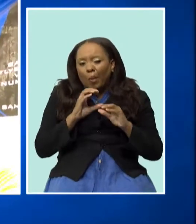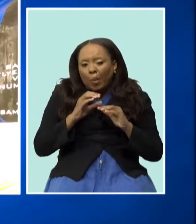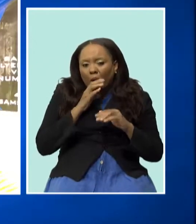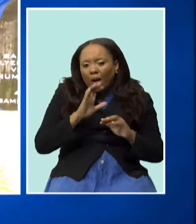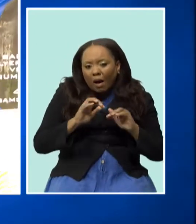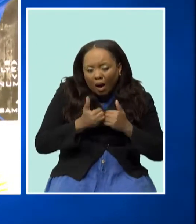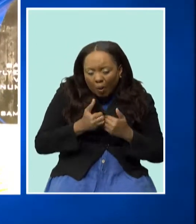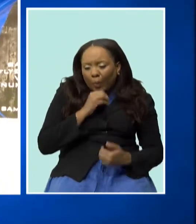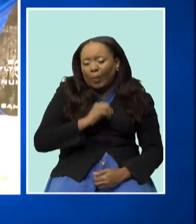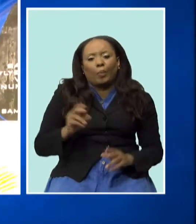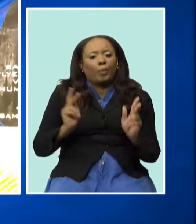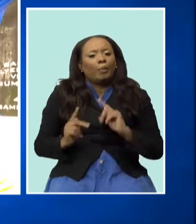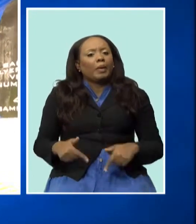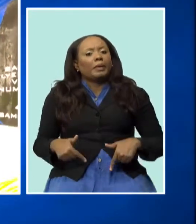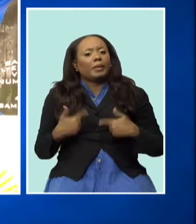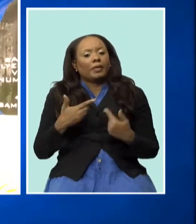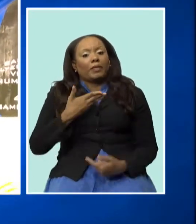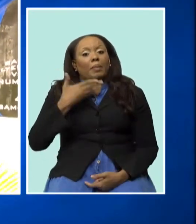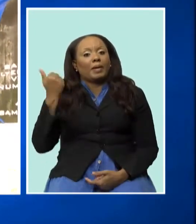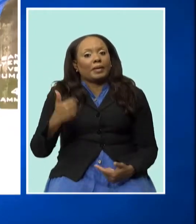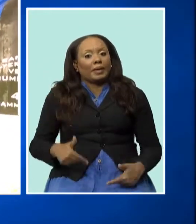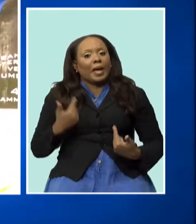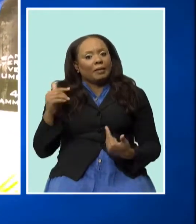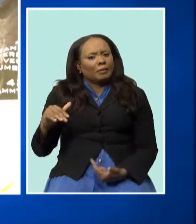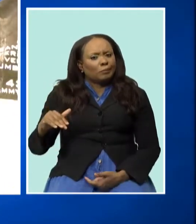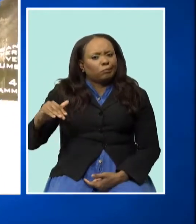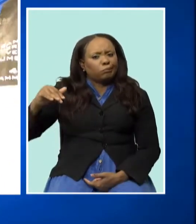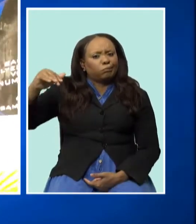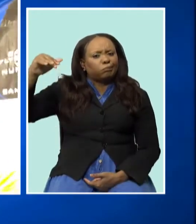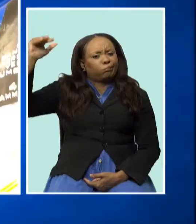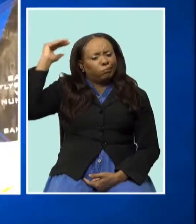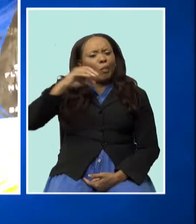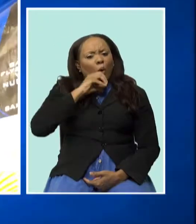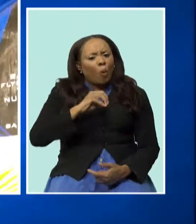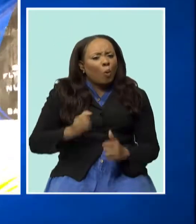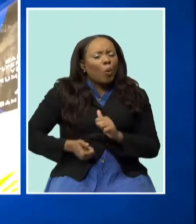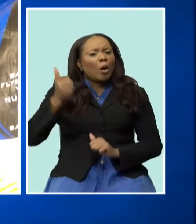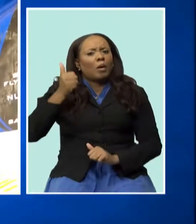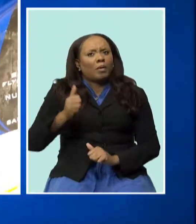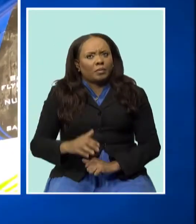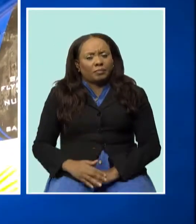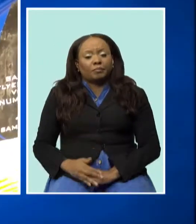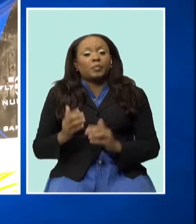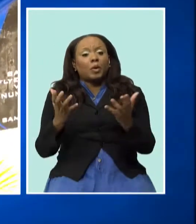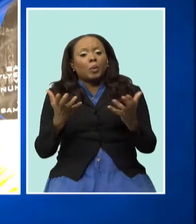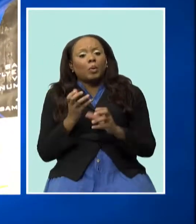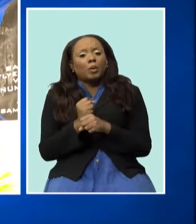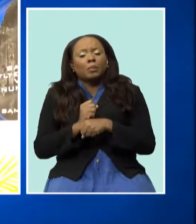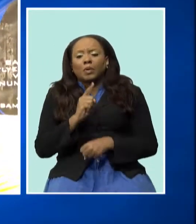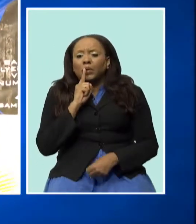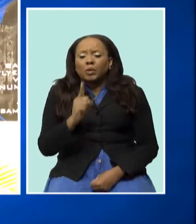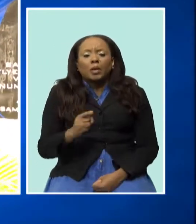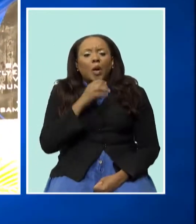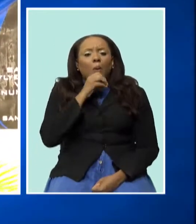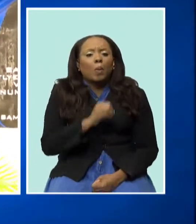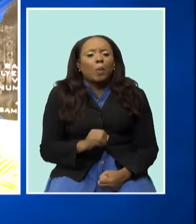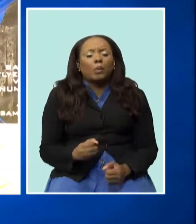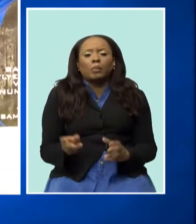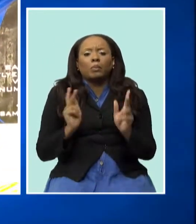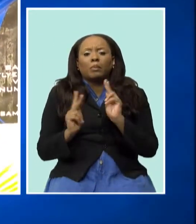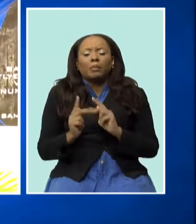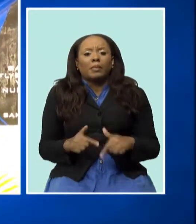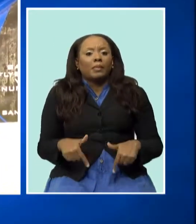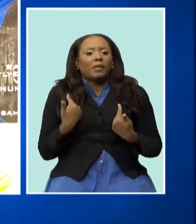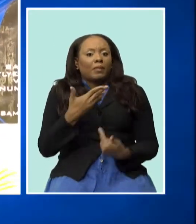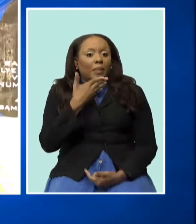senior years. And that a lot of the work that we have to do now has to be in relation to making sure that people can live a lot better in this country. That is why